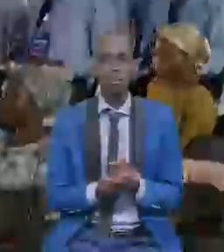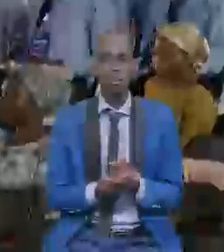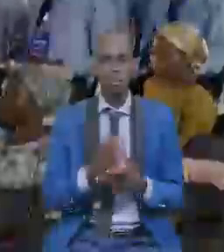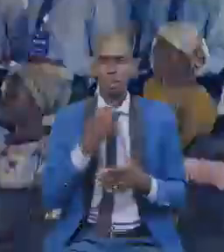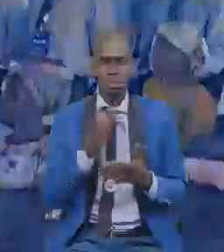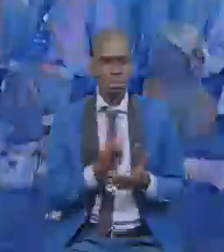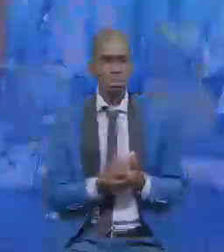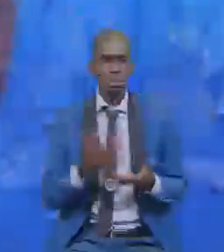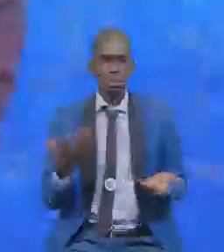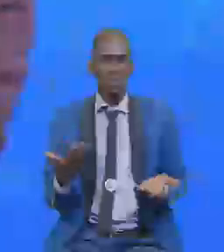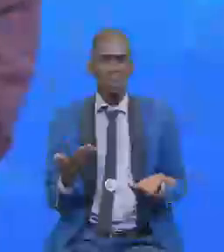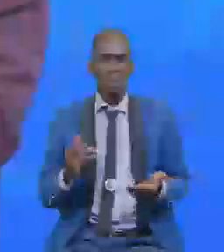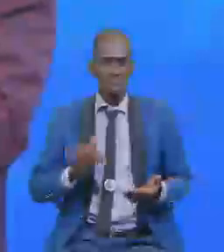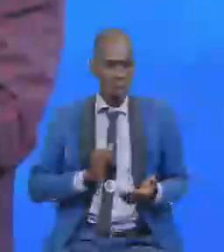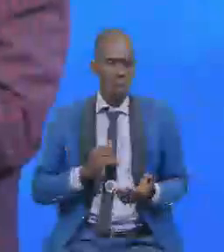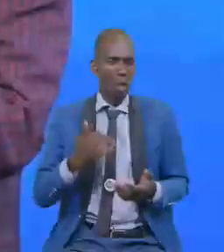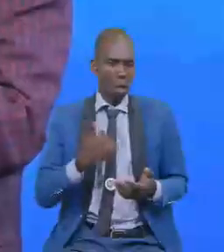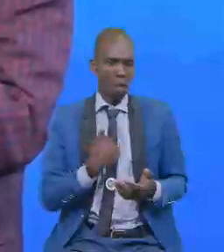hell is in the future.